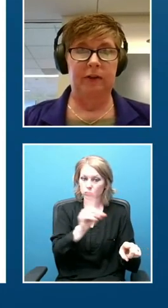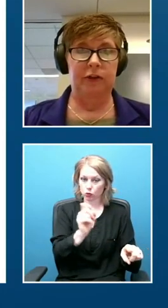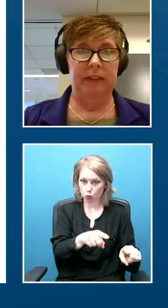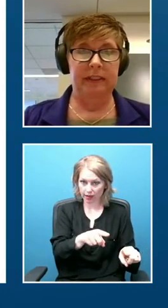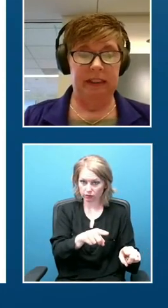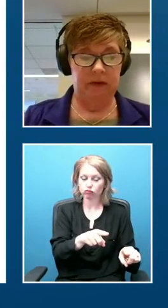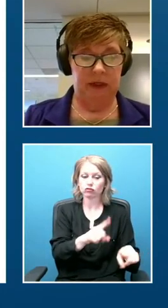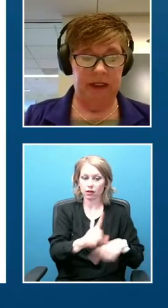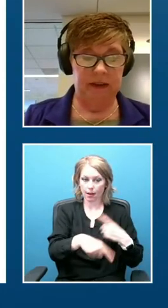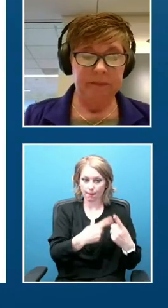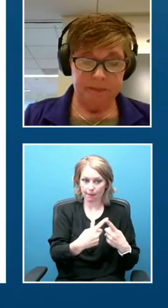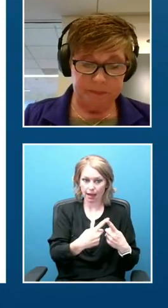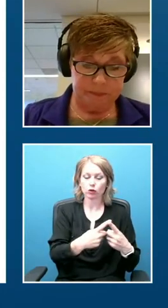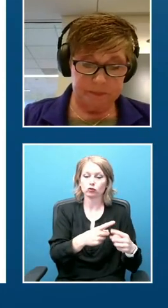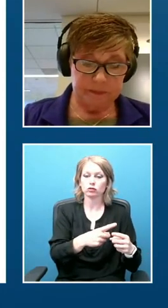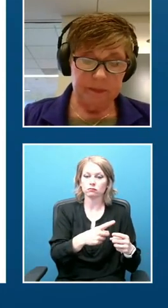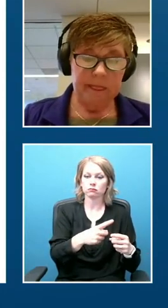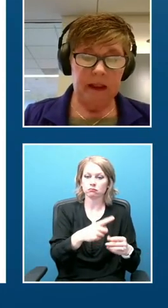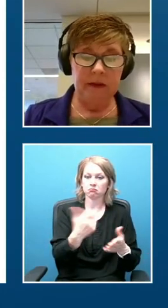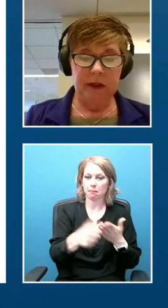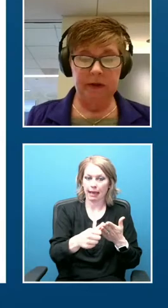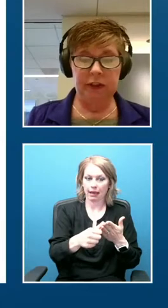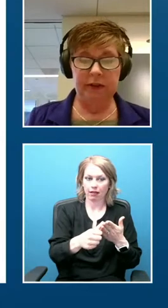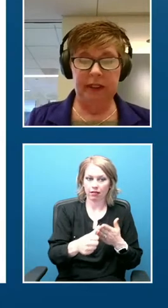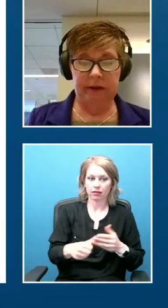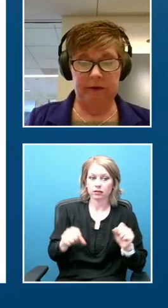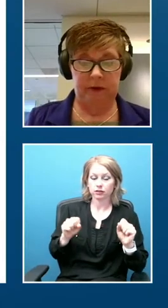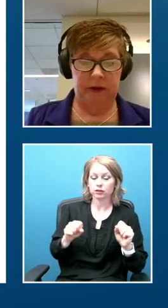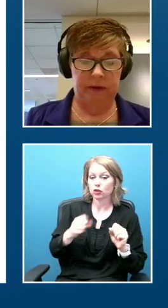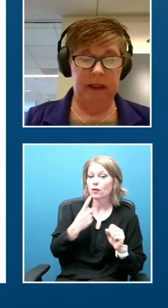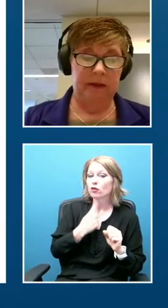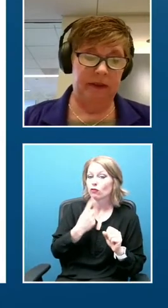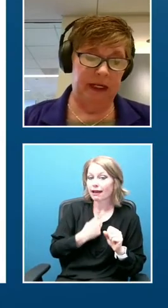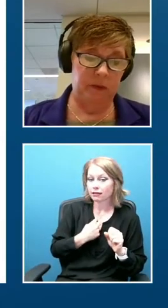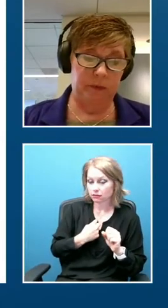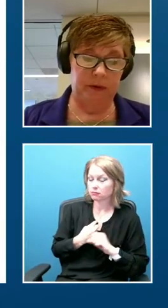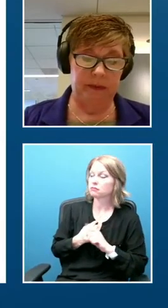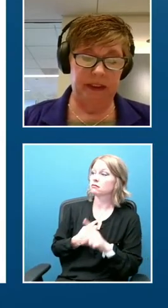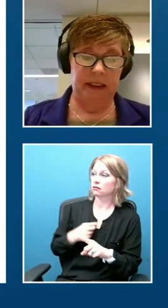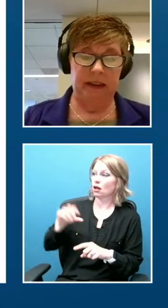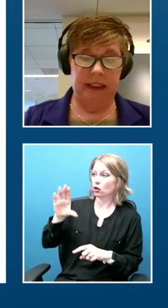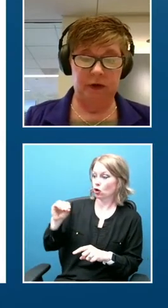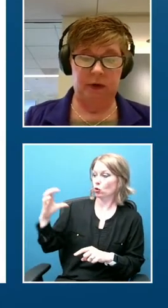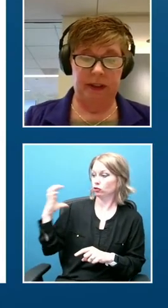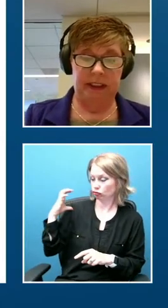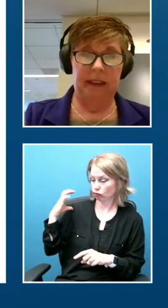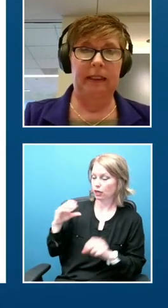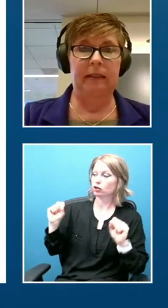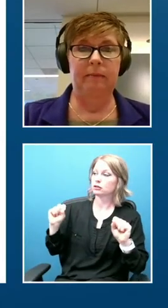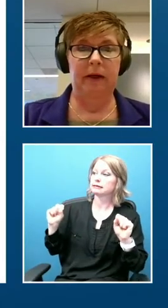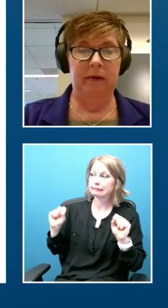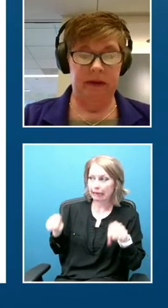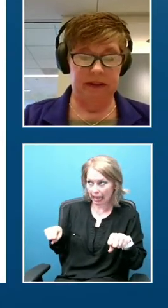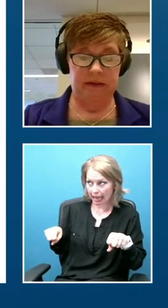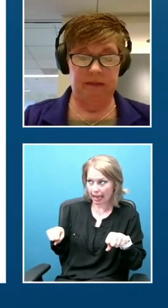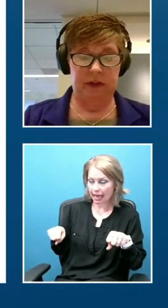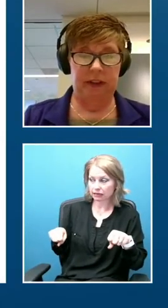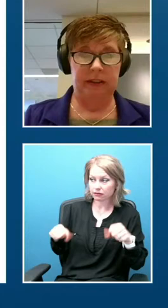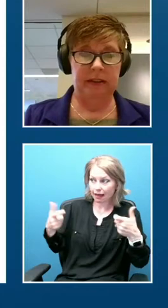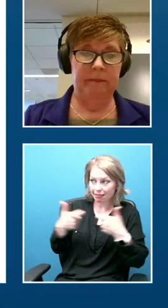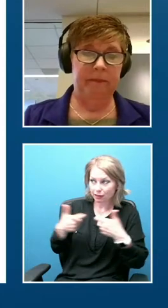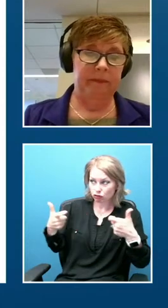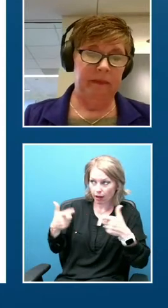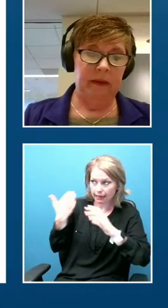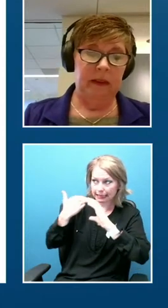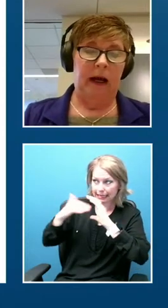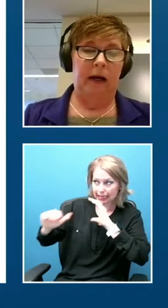responded, as you can see in red, the co-chairs have confirmed that they will permit electronic email